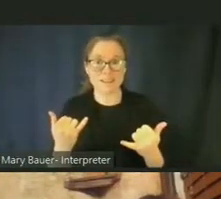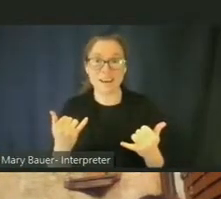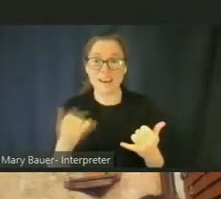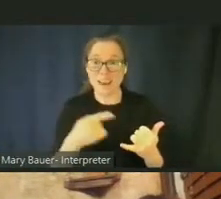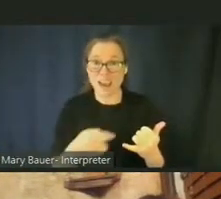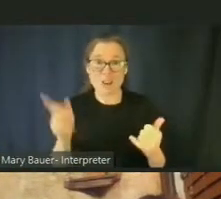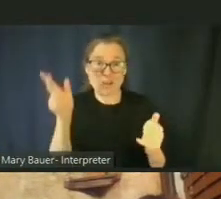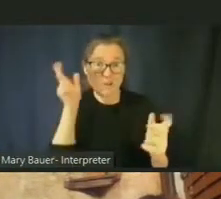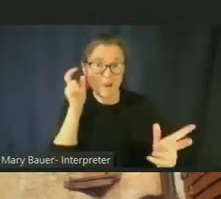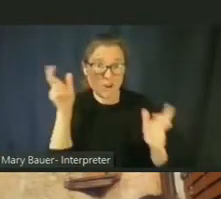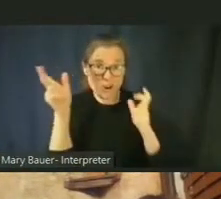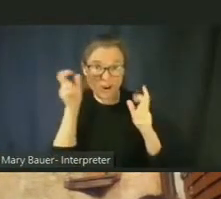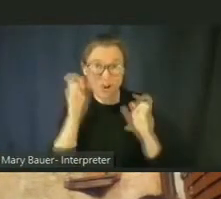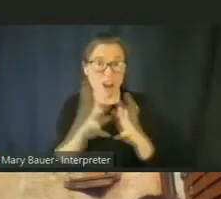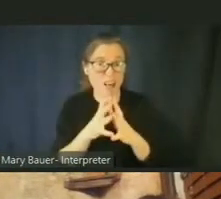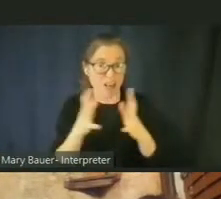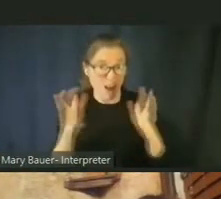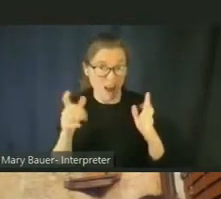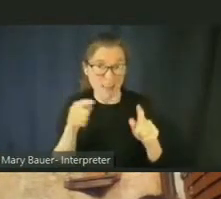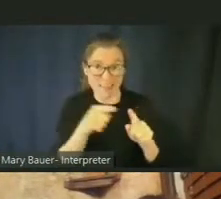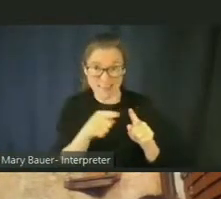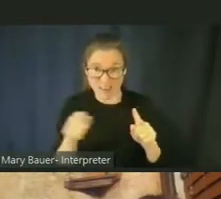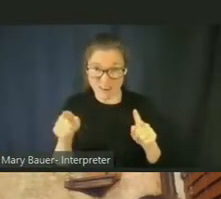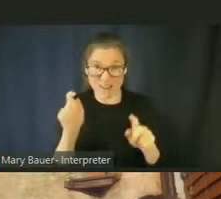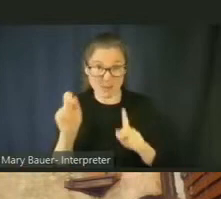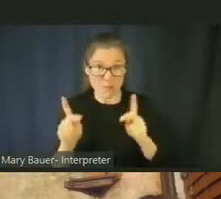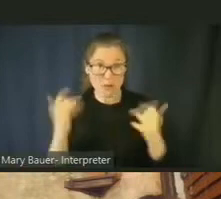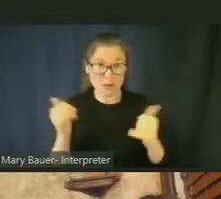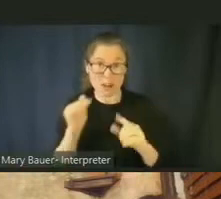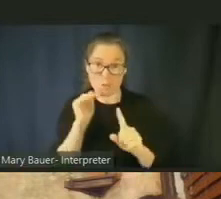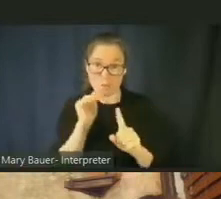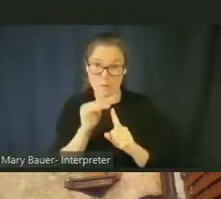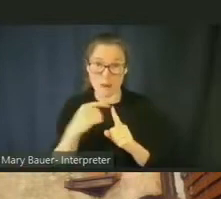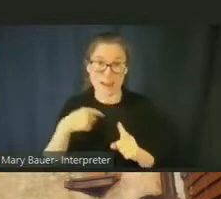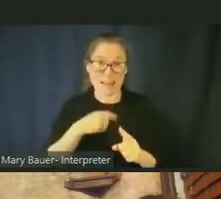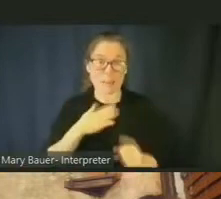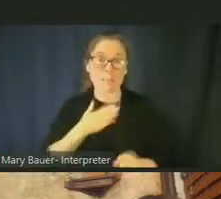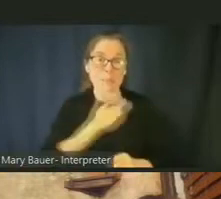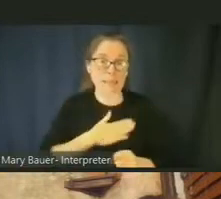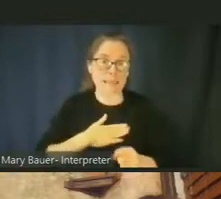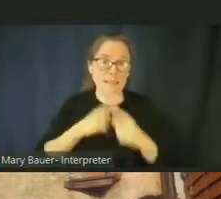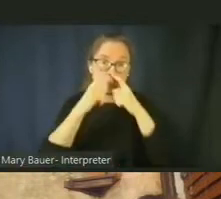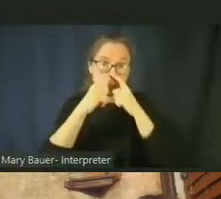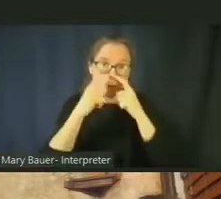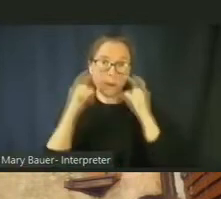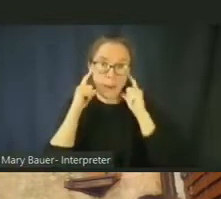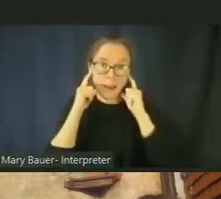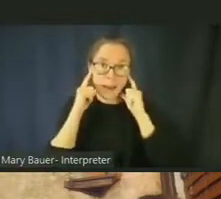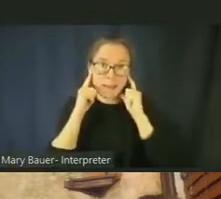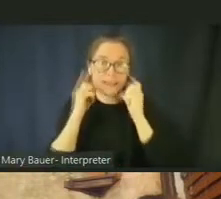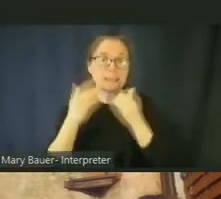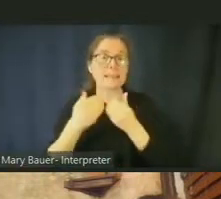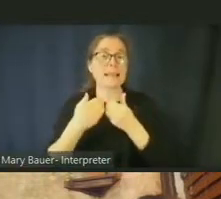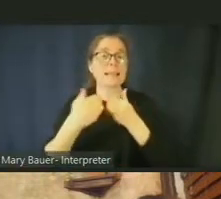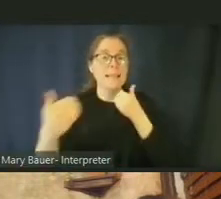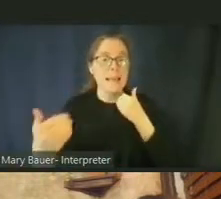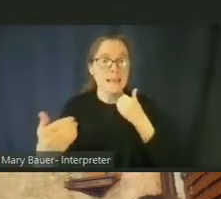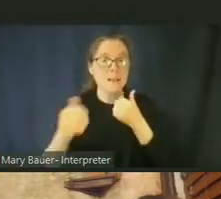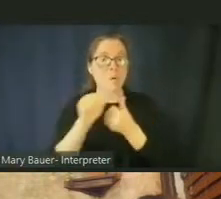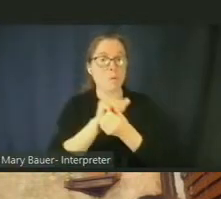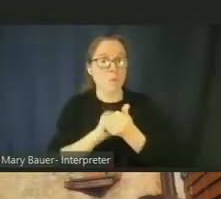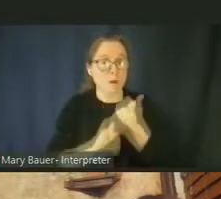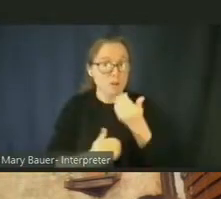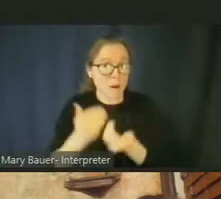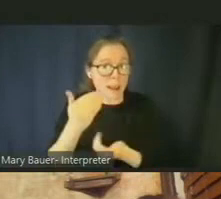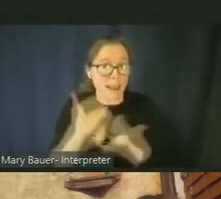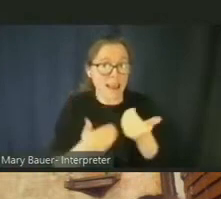from tonight, remind us, please, wear a mask, stay socially distant, wash your hands. If you're